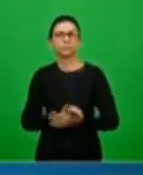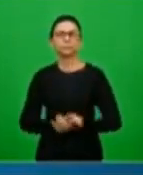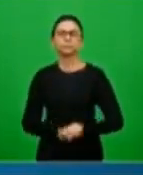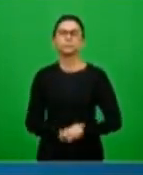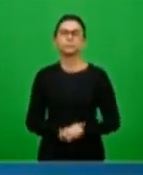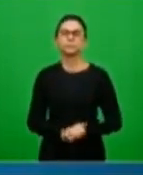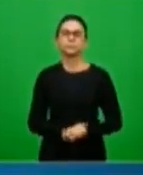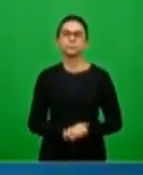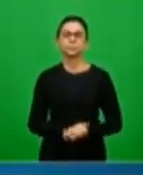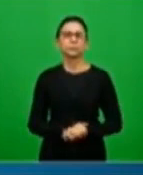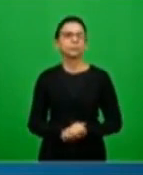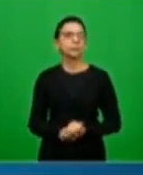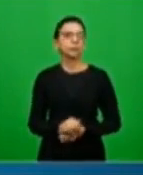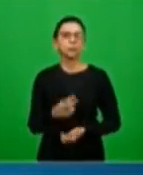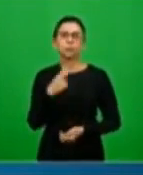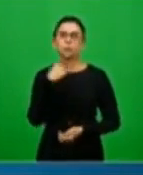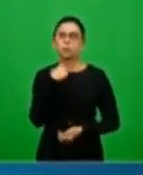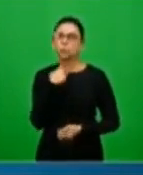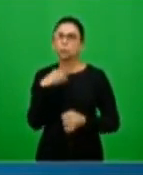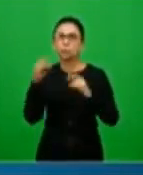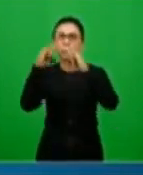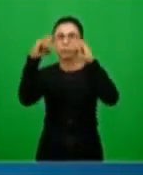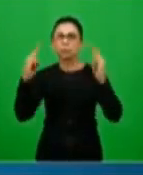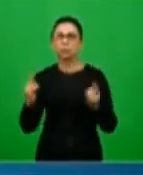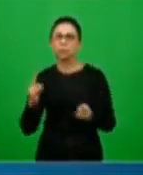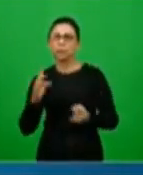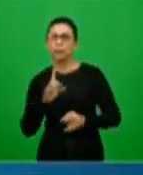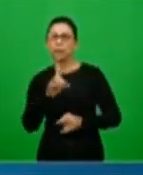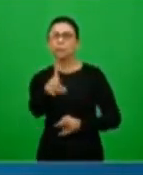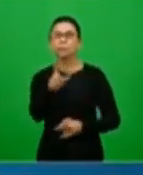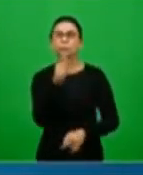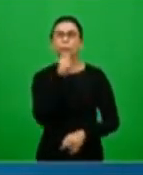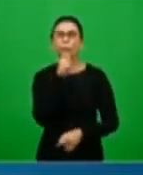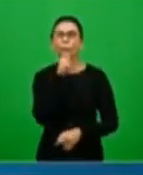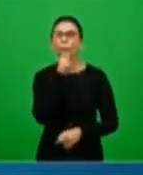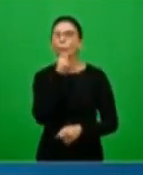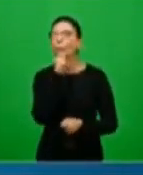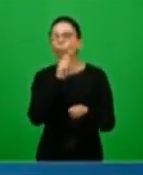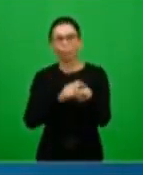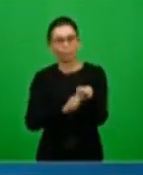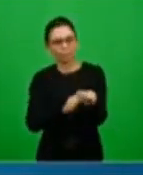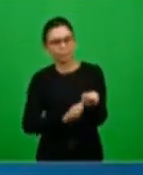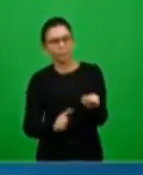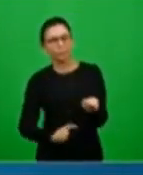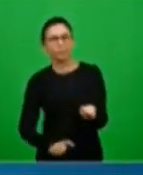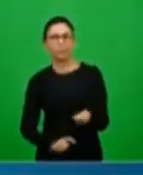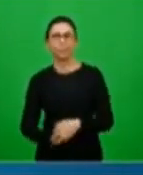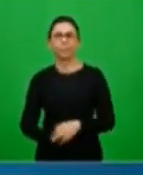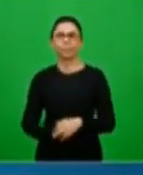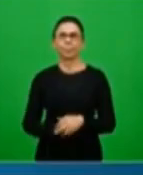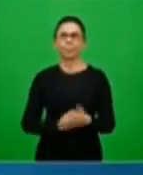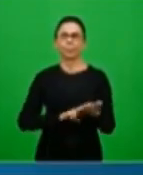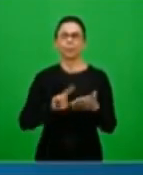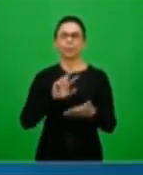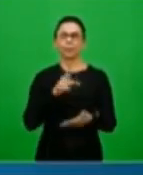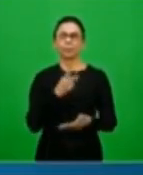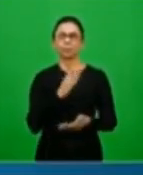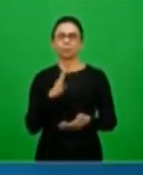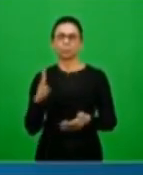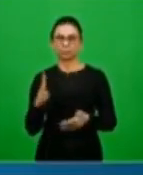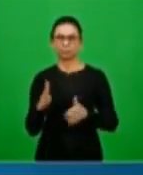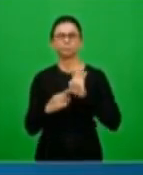the propitiation pool. Without blood, he would not enter into the Holy of Holies. So now we're going